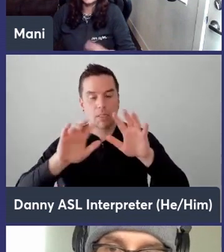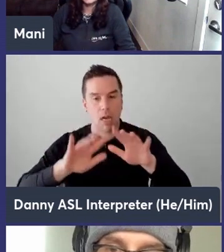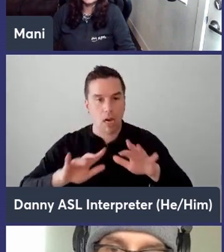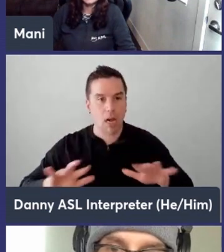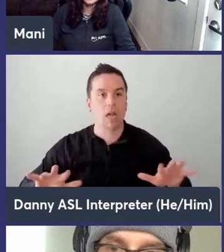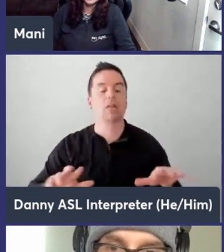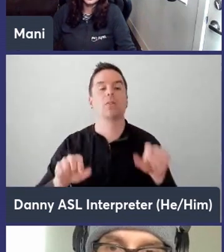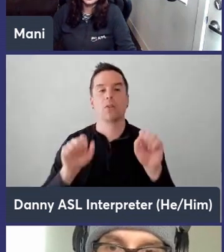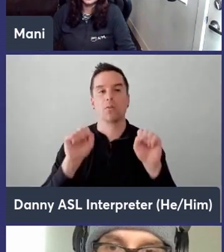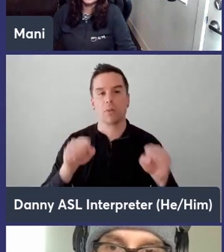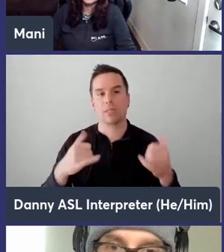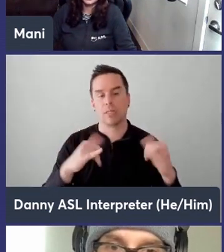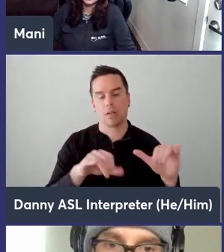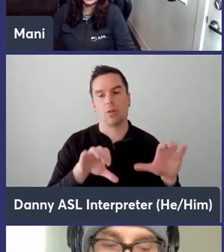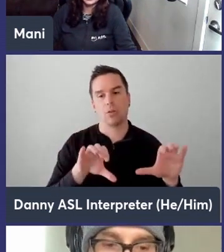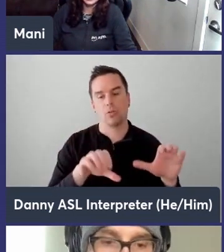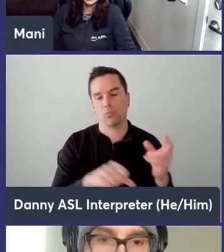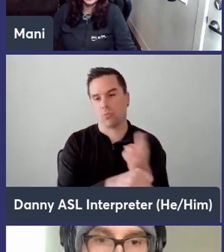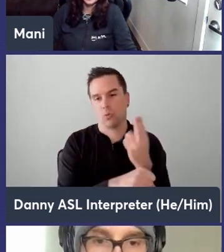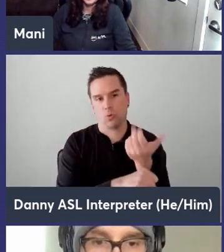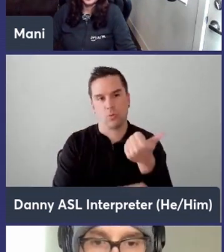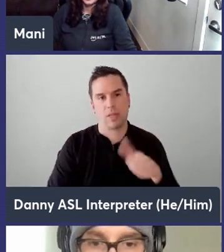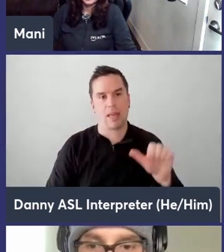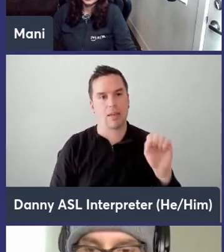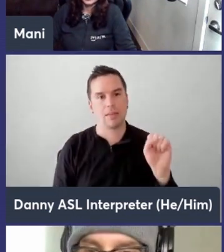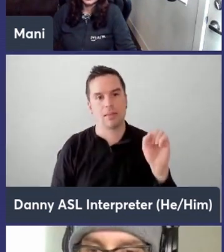can still do with the SDK.